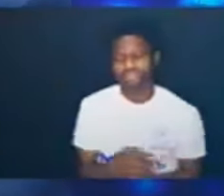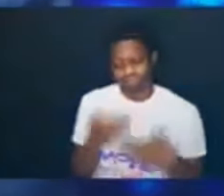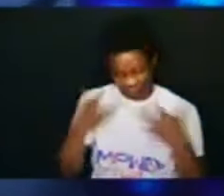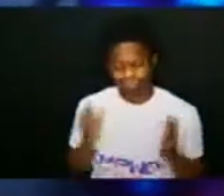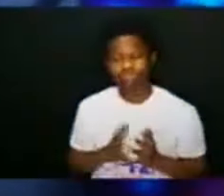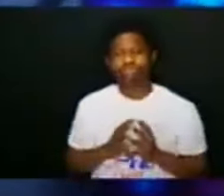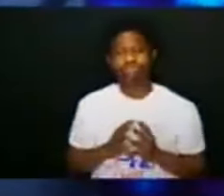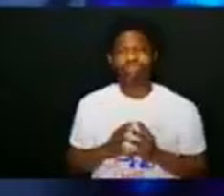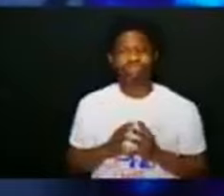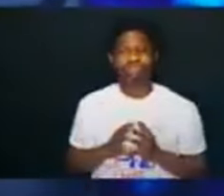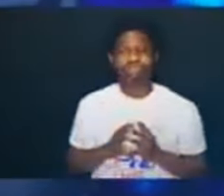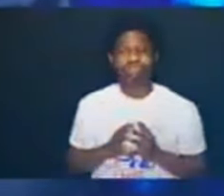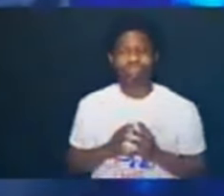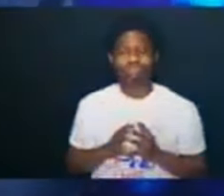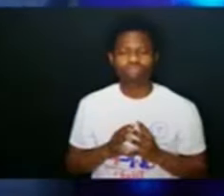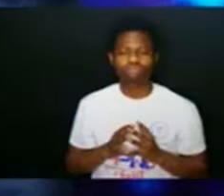Now,